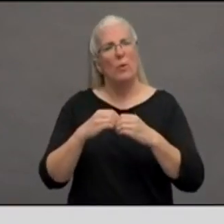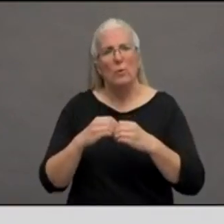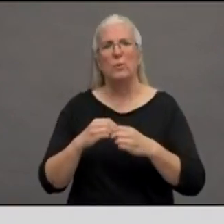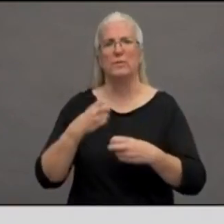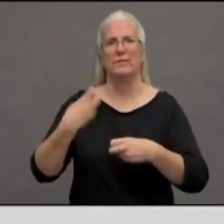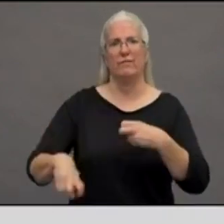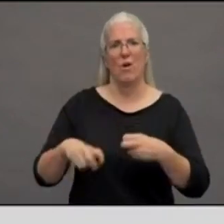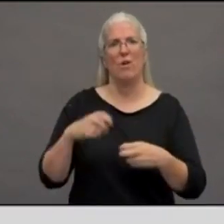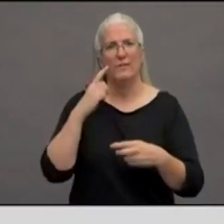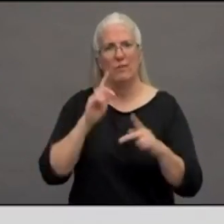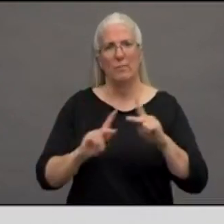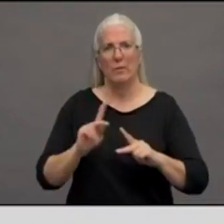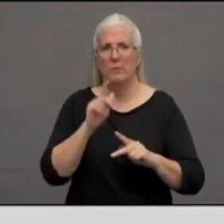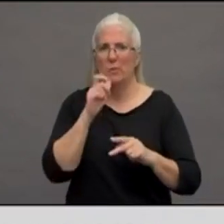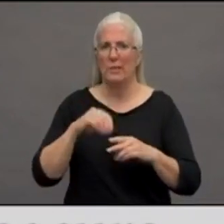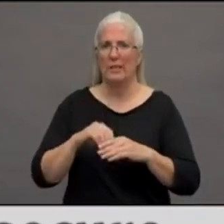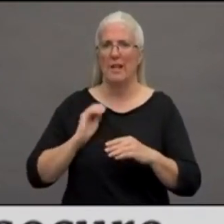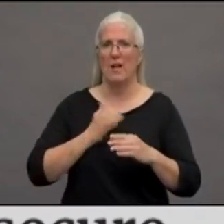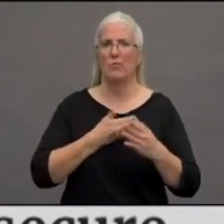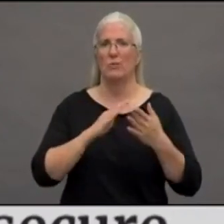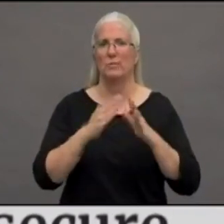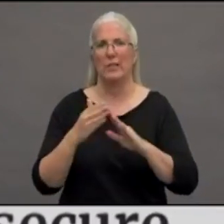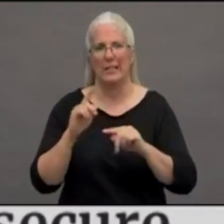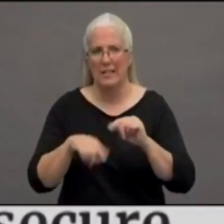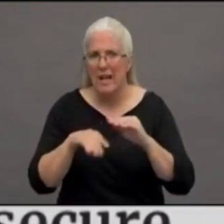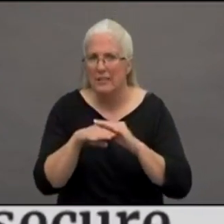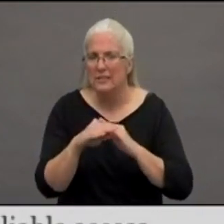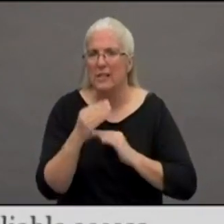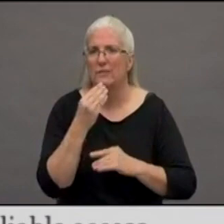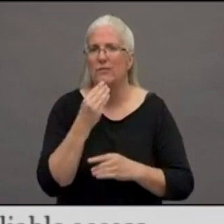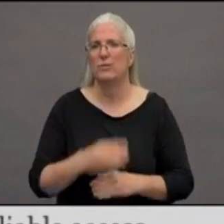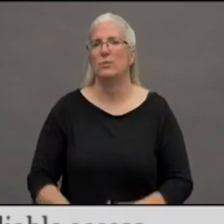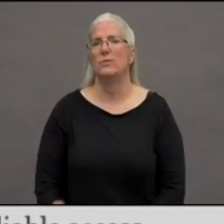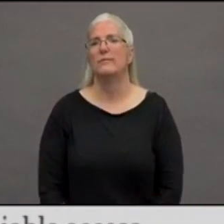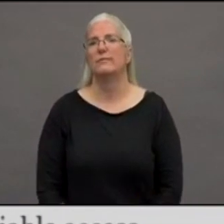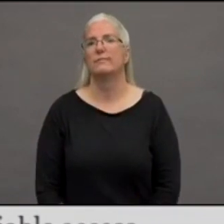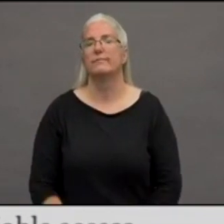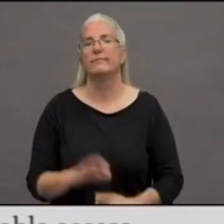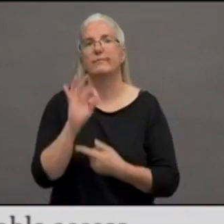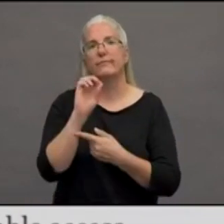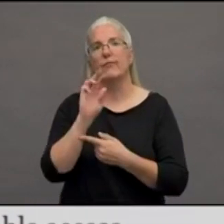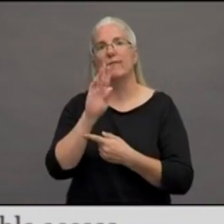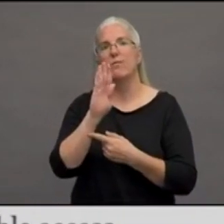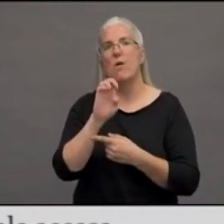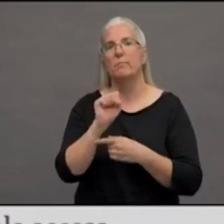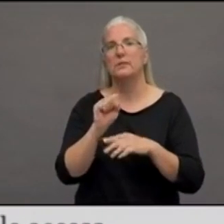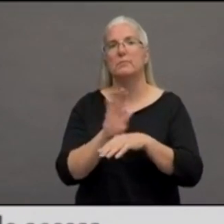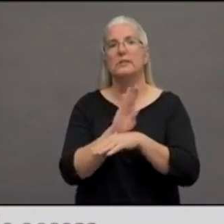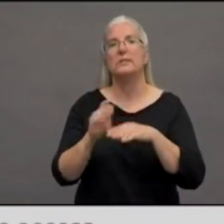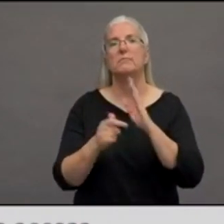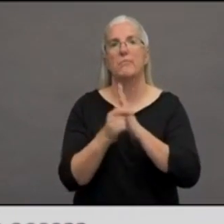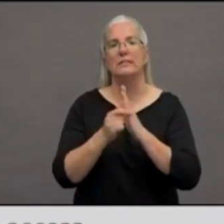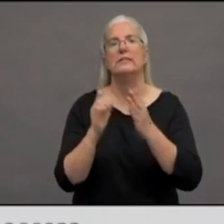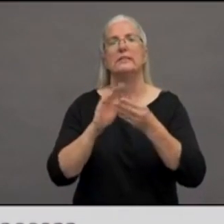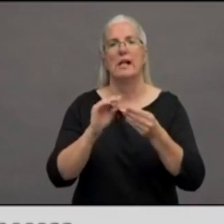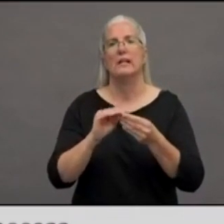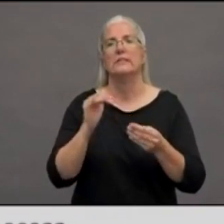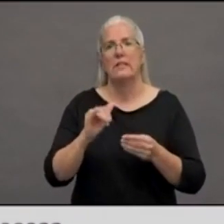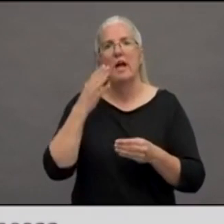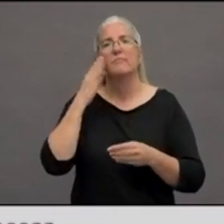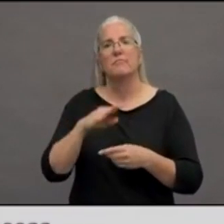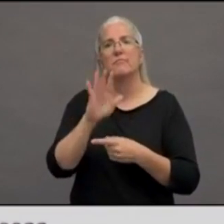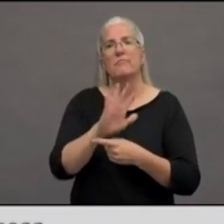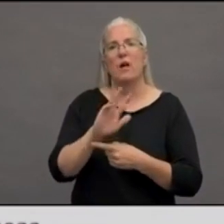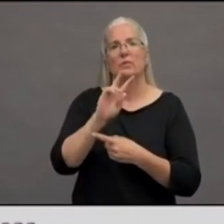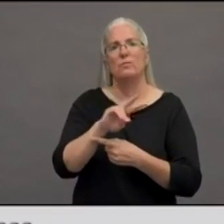According to Forbes, it's estimated nearly 22 to 38% of U.S. households are currently food insecure. That number nearly